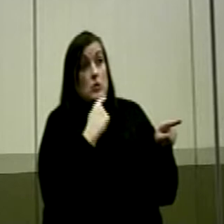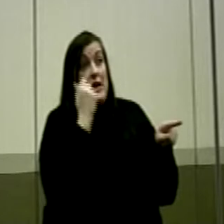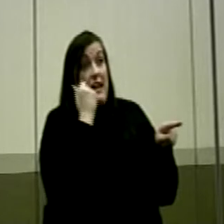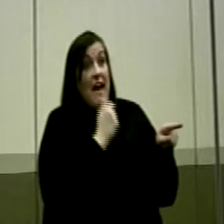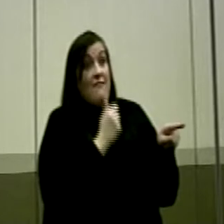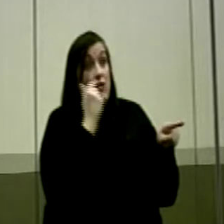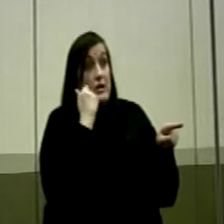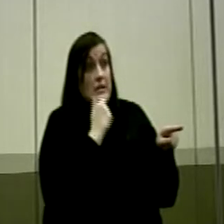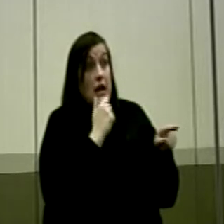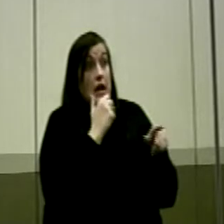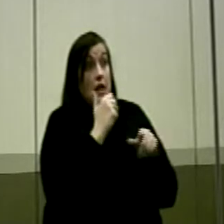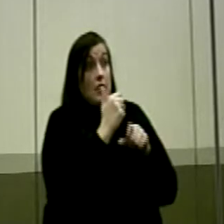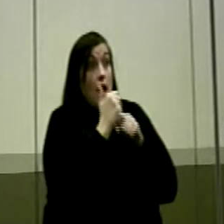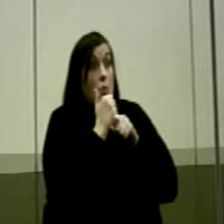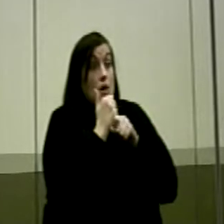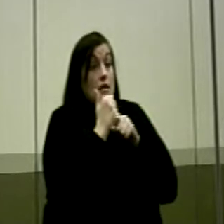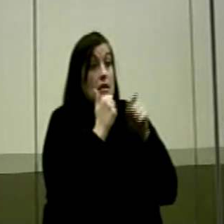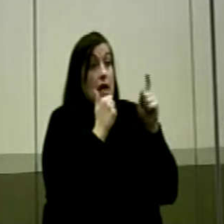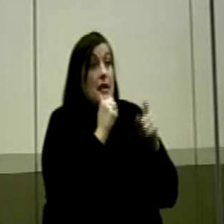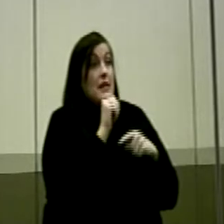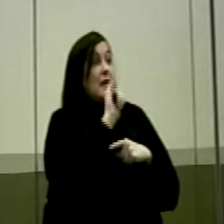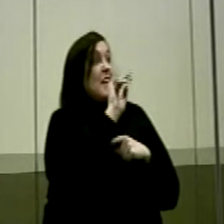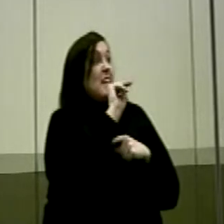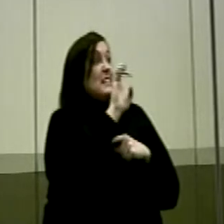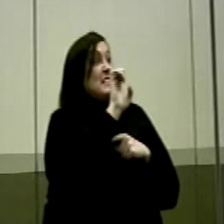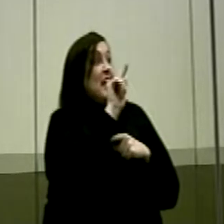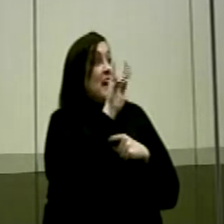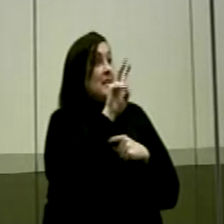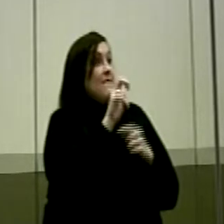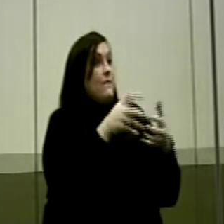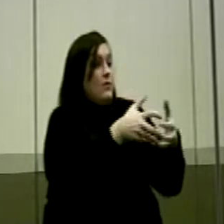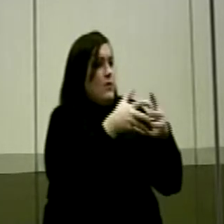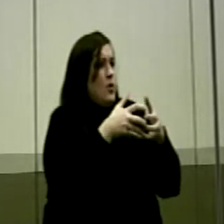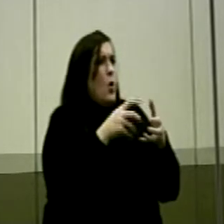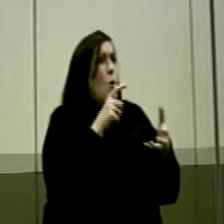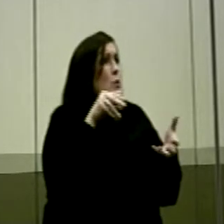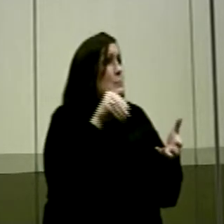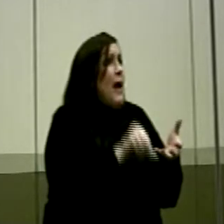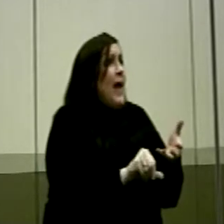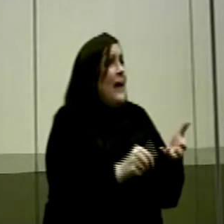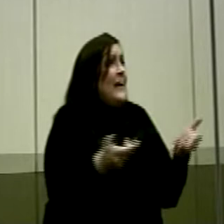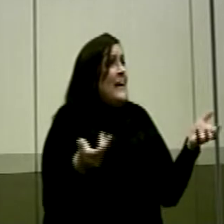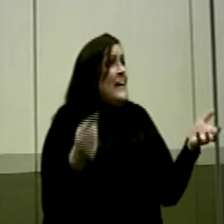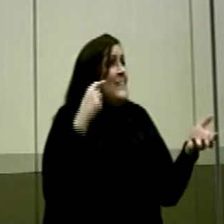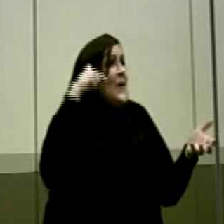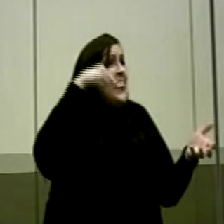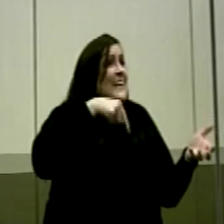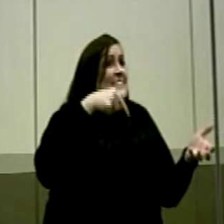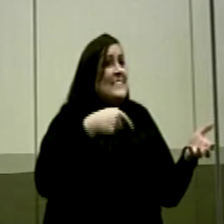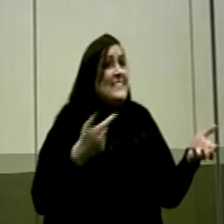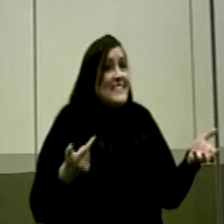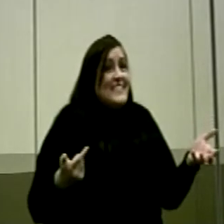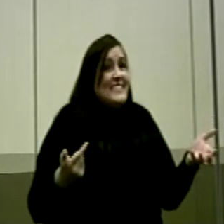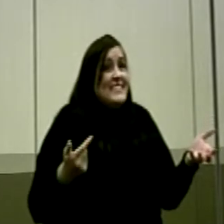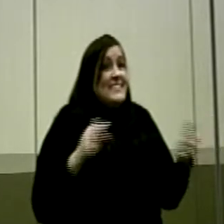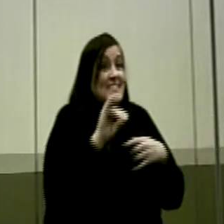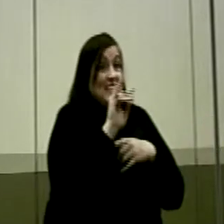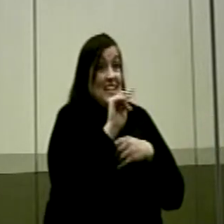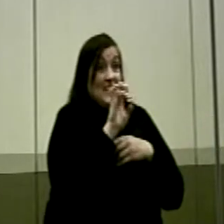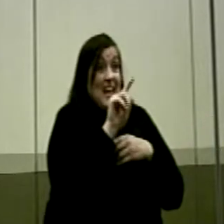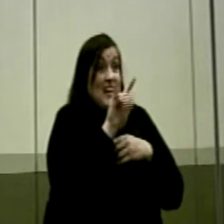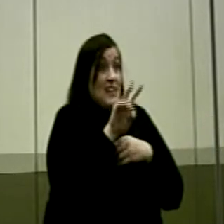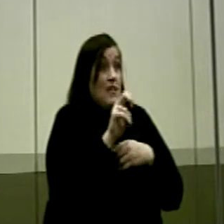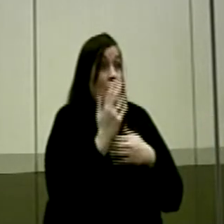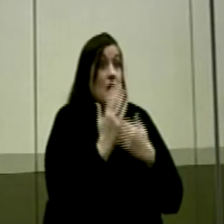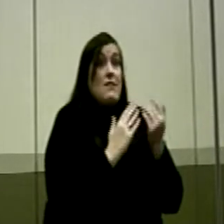they would get this incentive. We thought about people that we paying for this incentive. And even if you went to